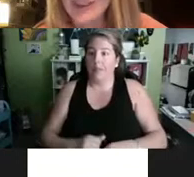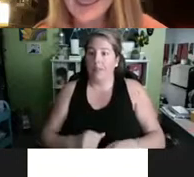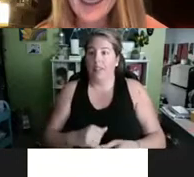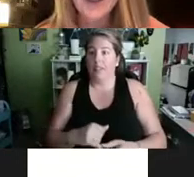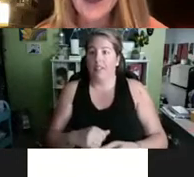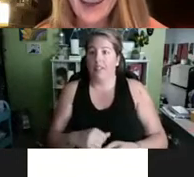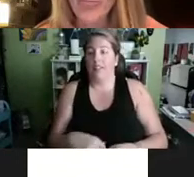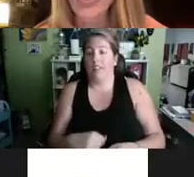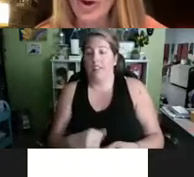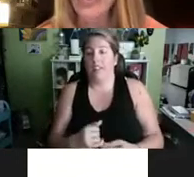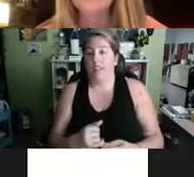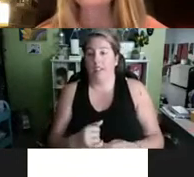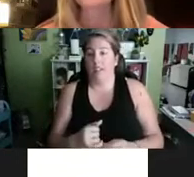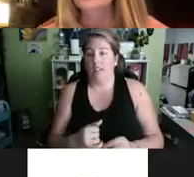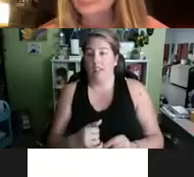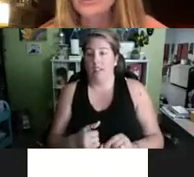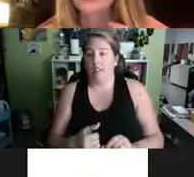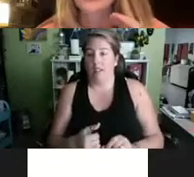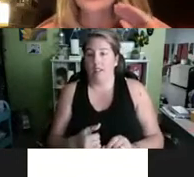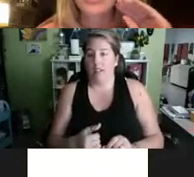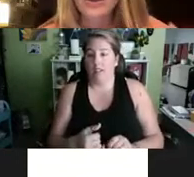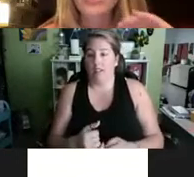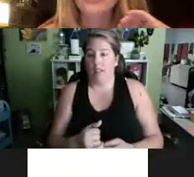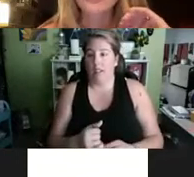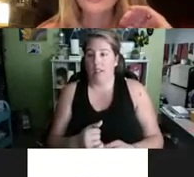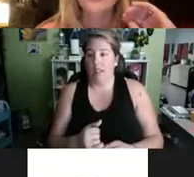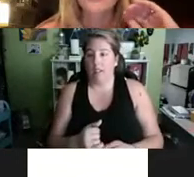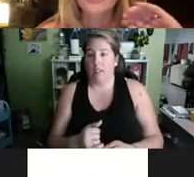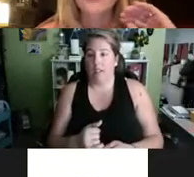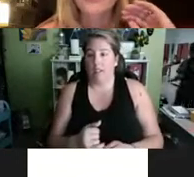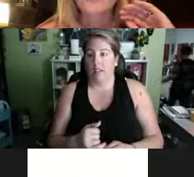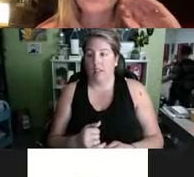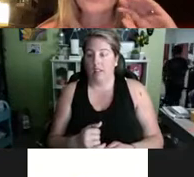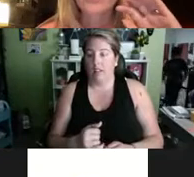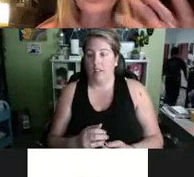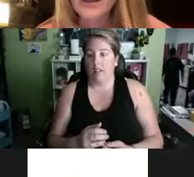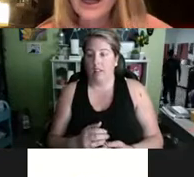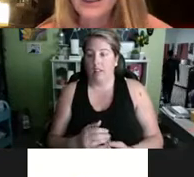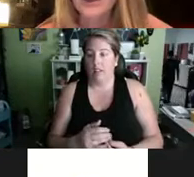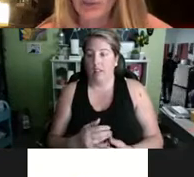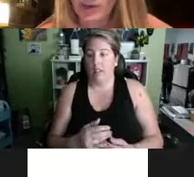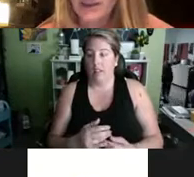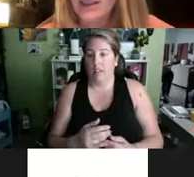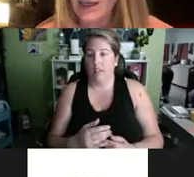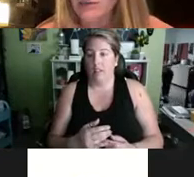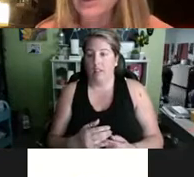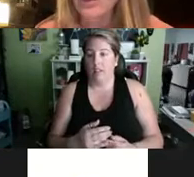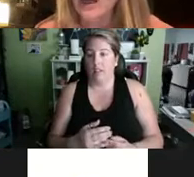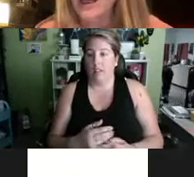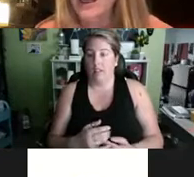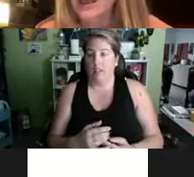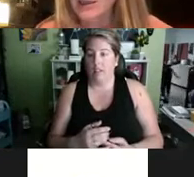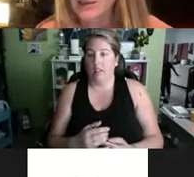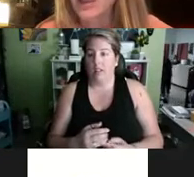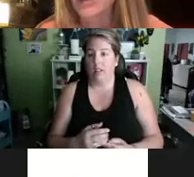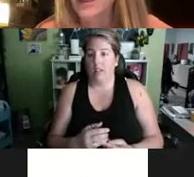super cool. Like, it will go straight to the broadcast that I want to send out to